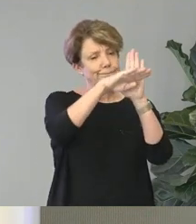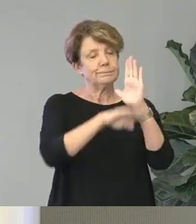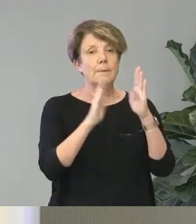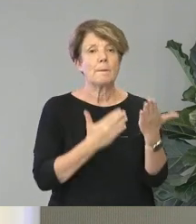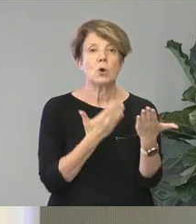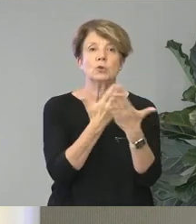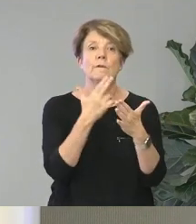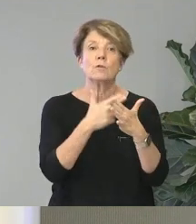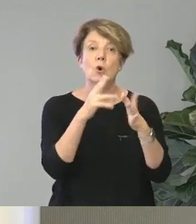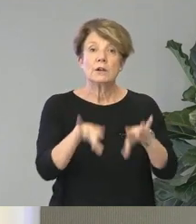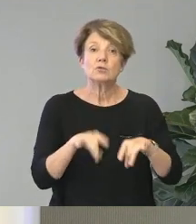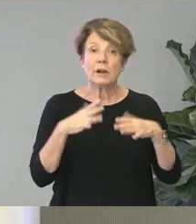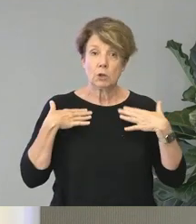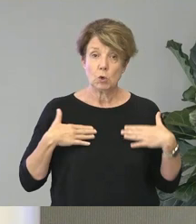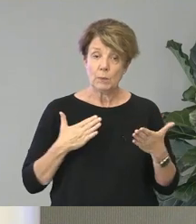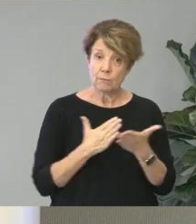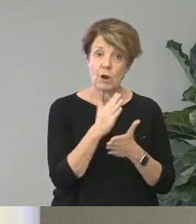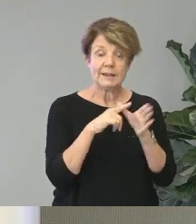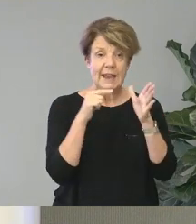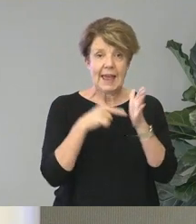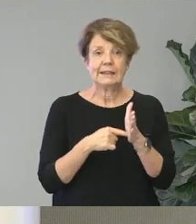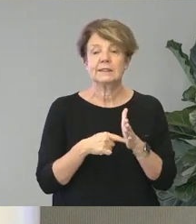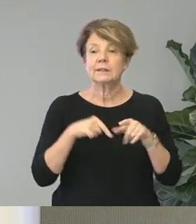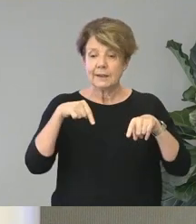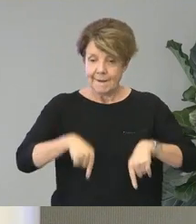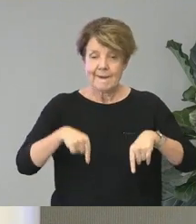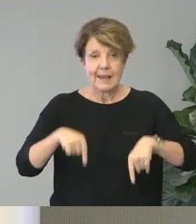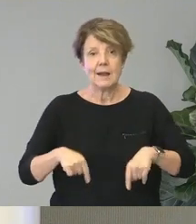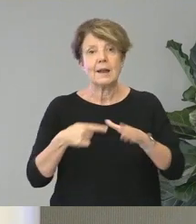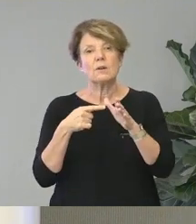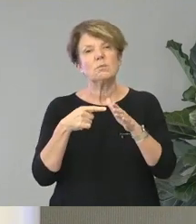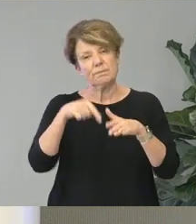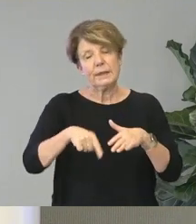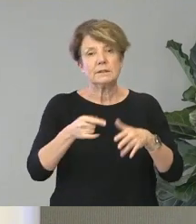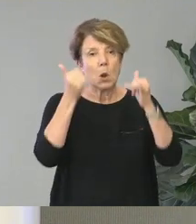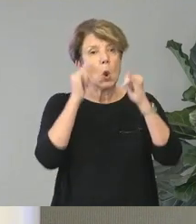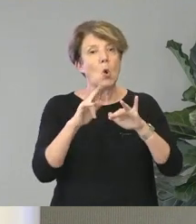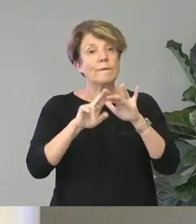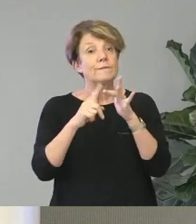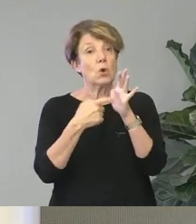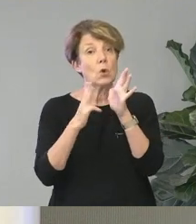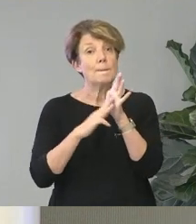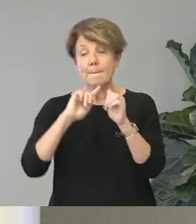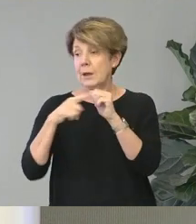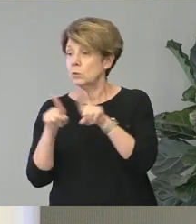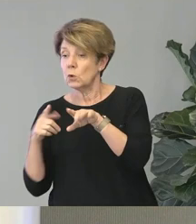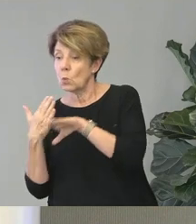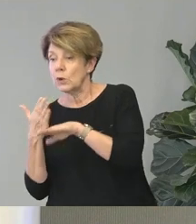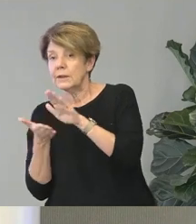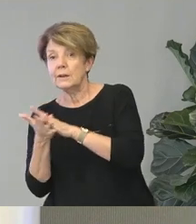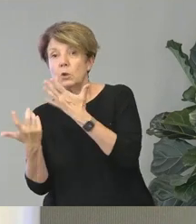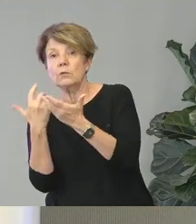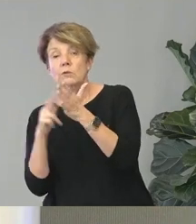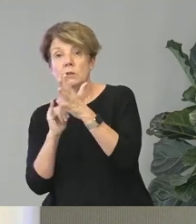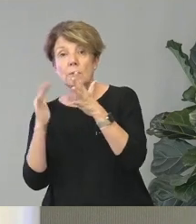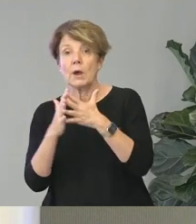Act. The Gilbert and Tobin Centre for Public Law at the University of New South Wales has been a key partner in the development of the Free and Equal